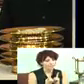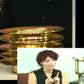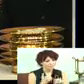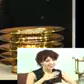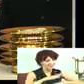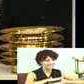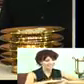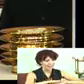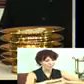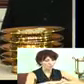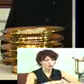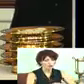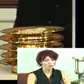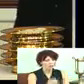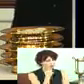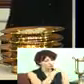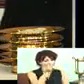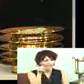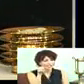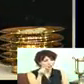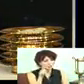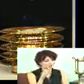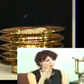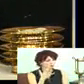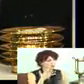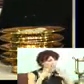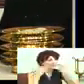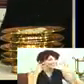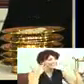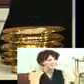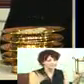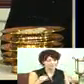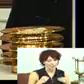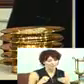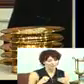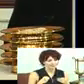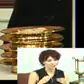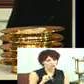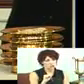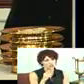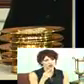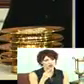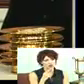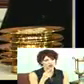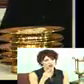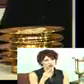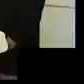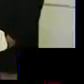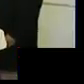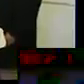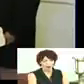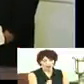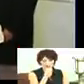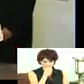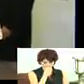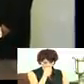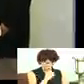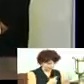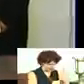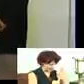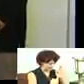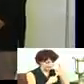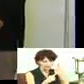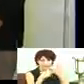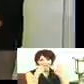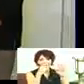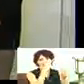radical hospitality, this table of shalom, that we are actually going to be taking it out into the world. So you're coming